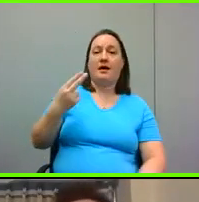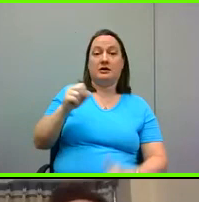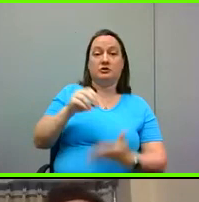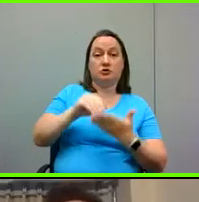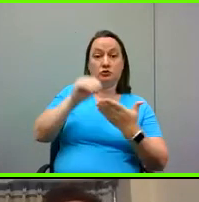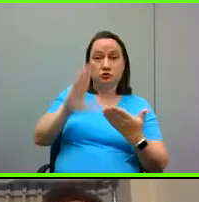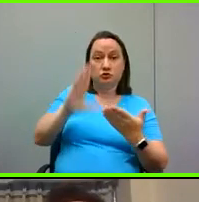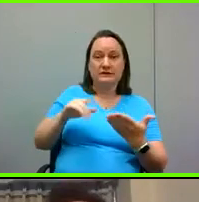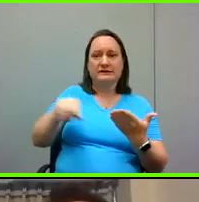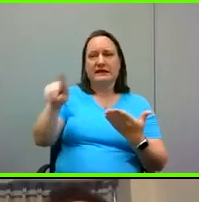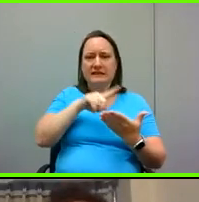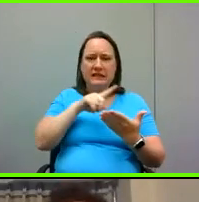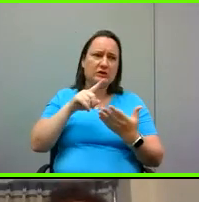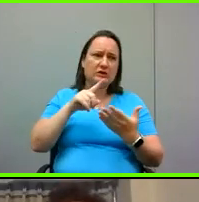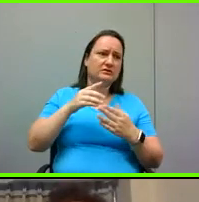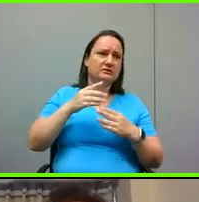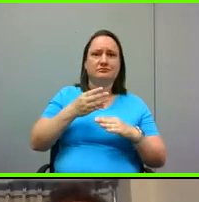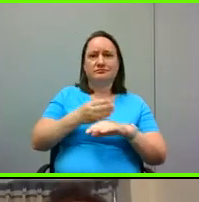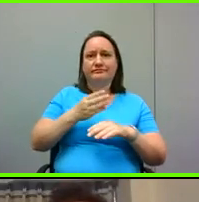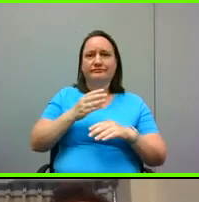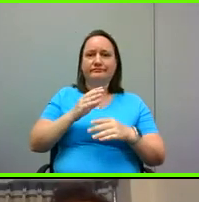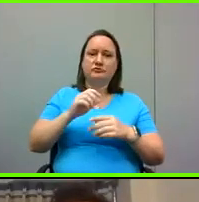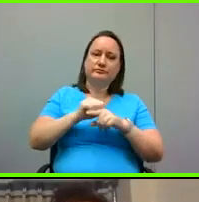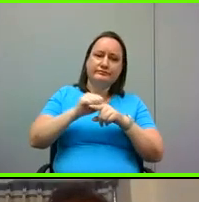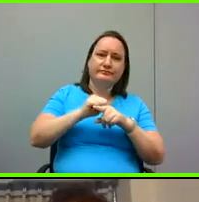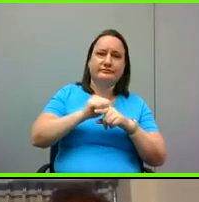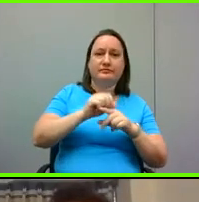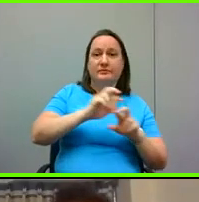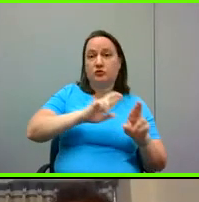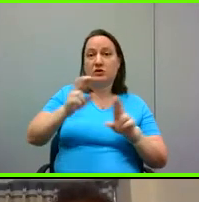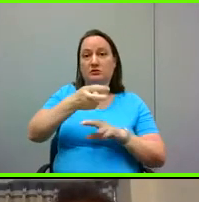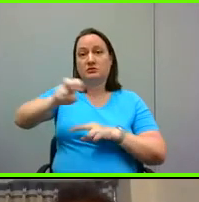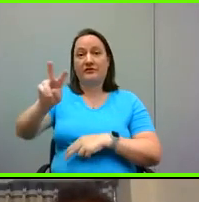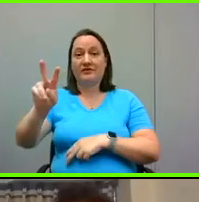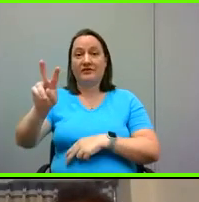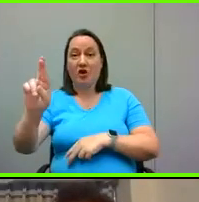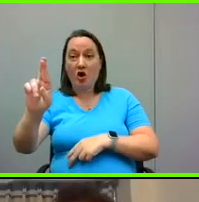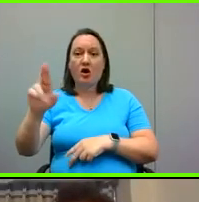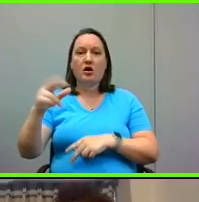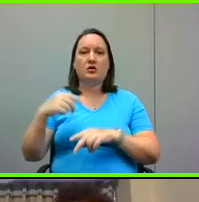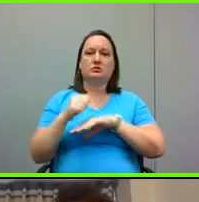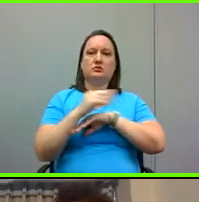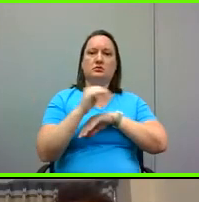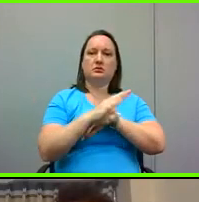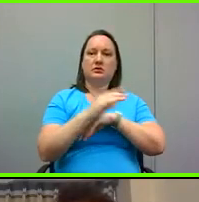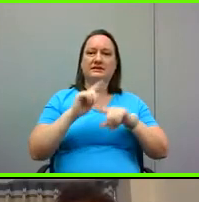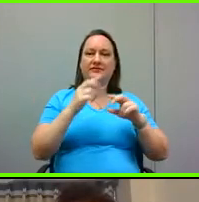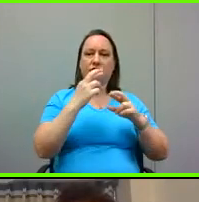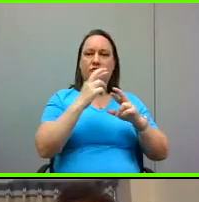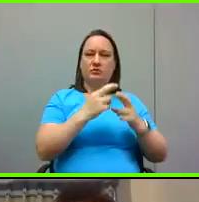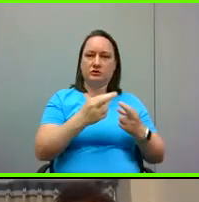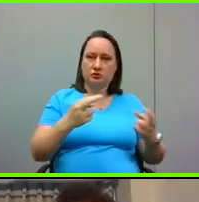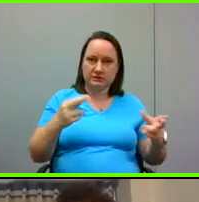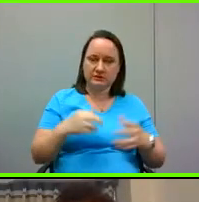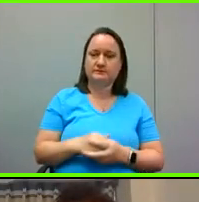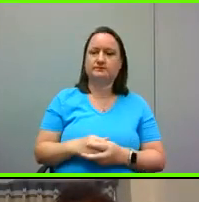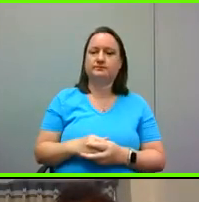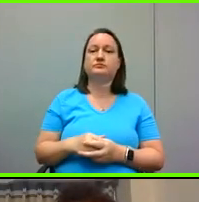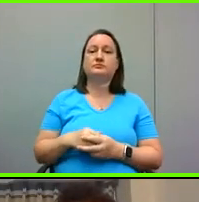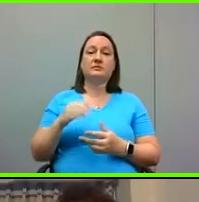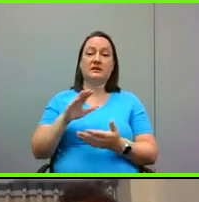of our project search activities, that was an internship program through the school program for DARS. We actually